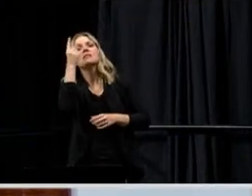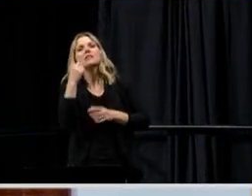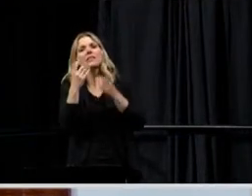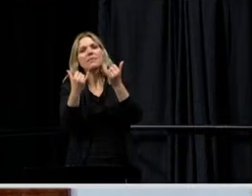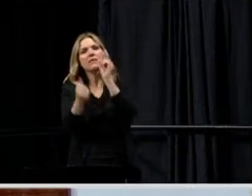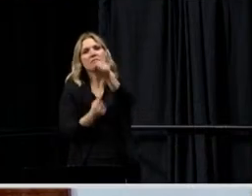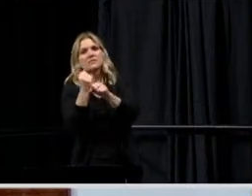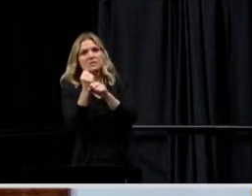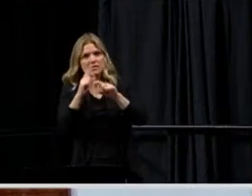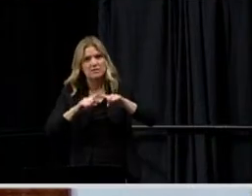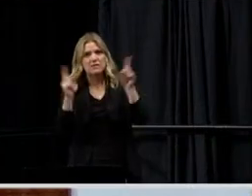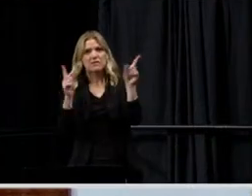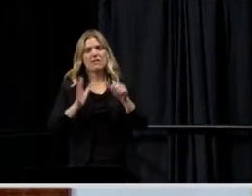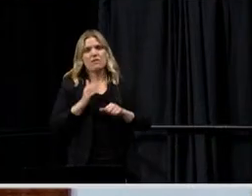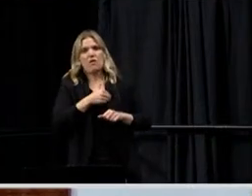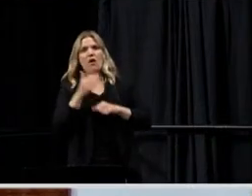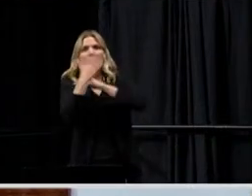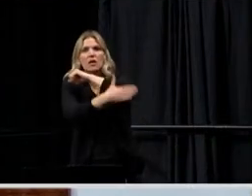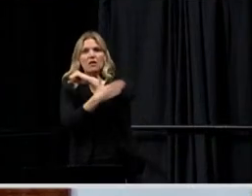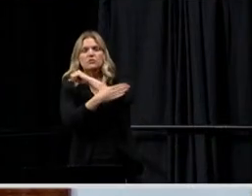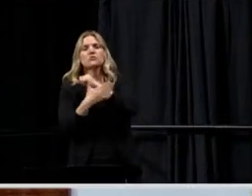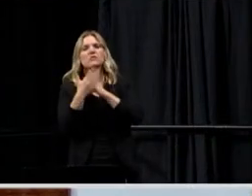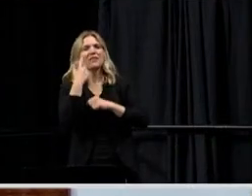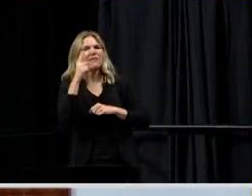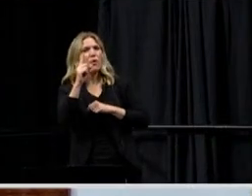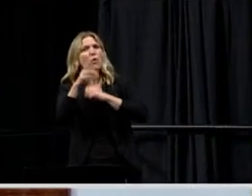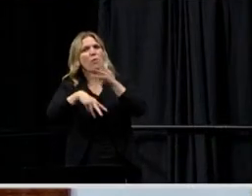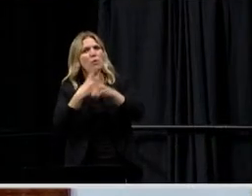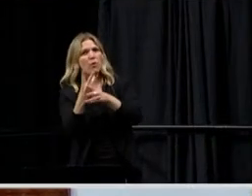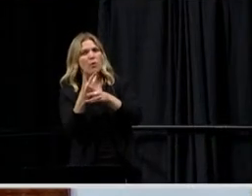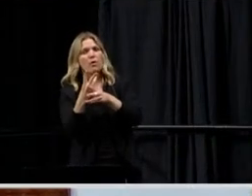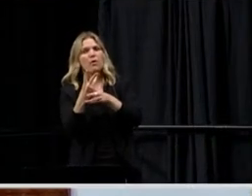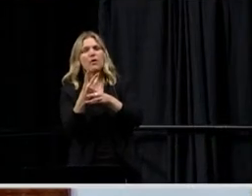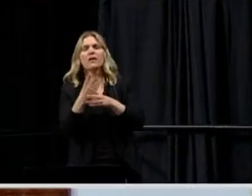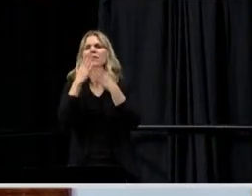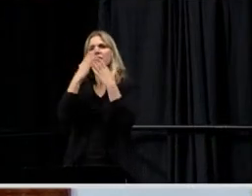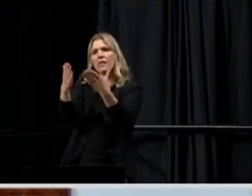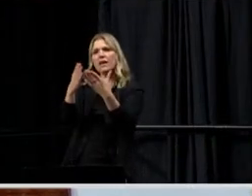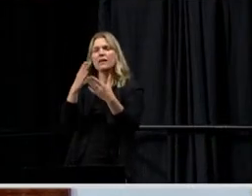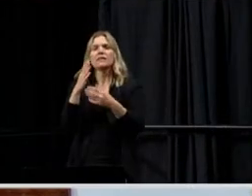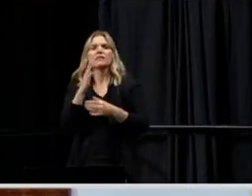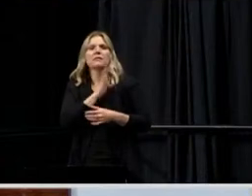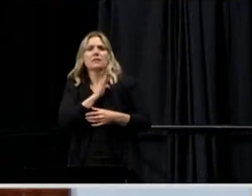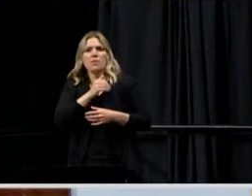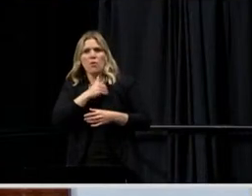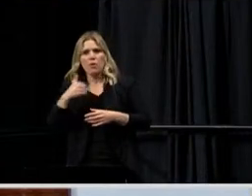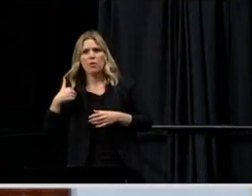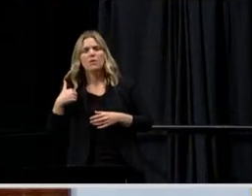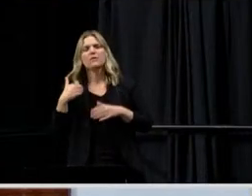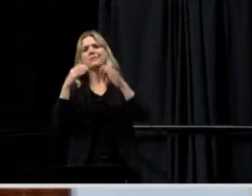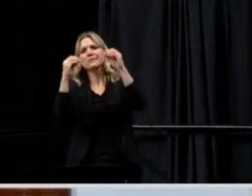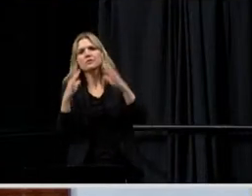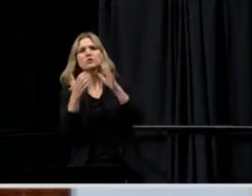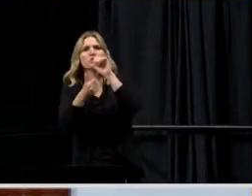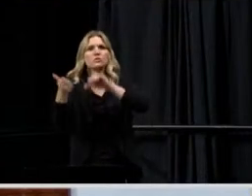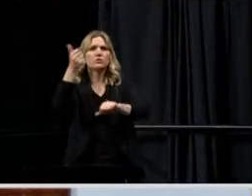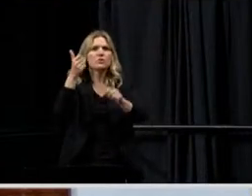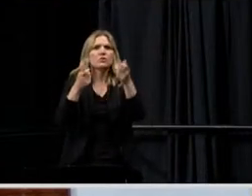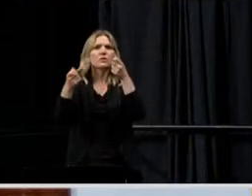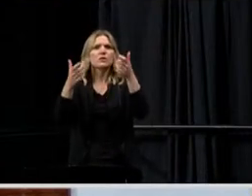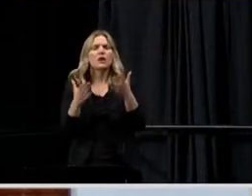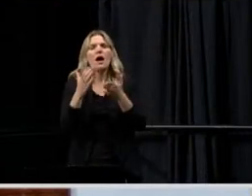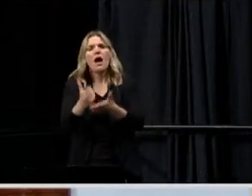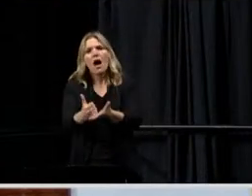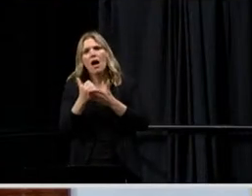us, for our country, and for the world. Let us thank the board members, administrators, and our teachers for helping us conquer